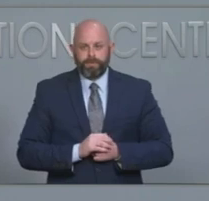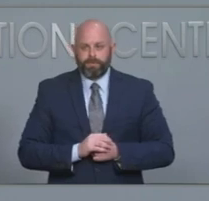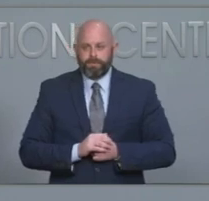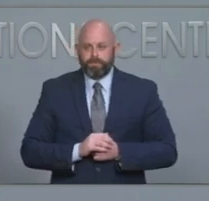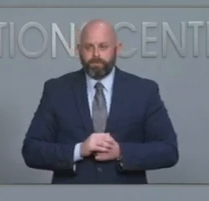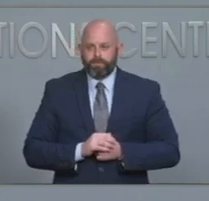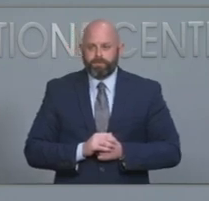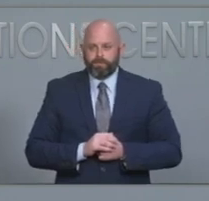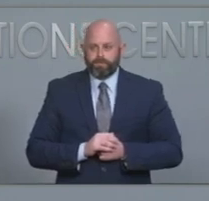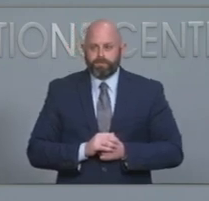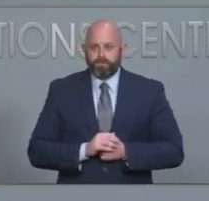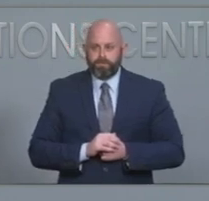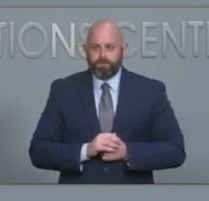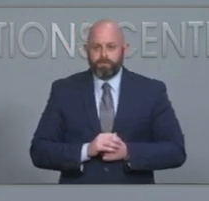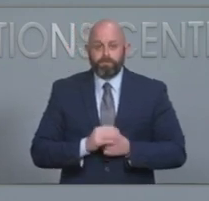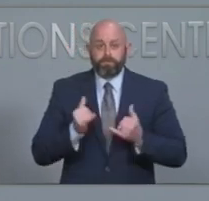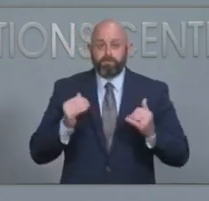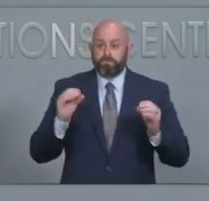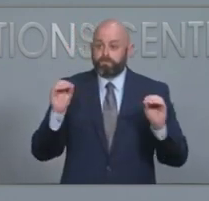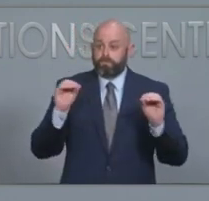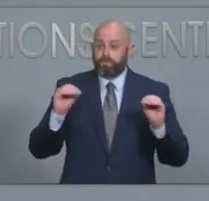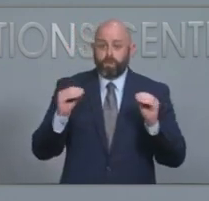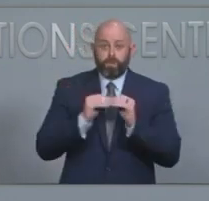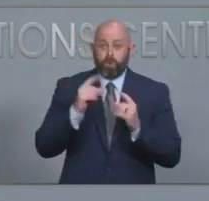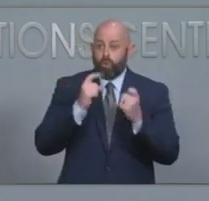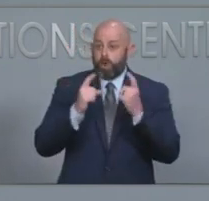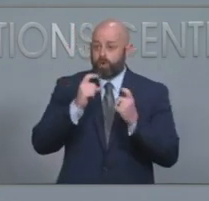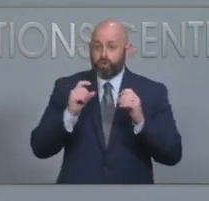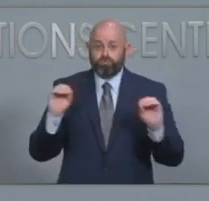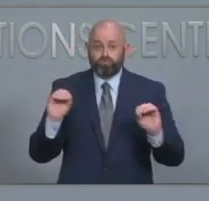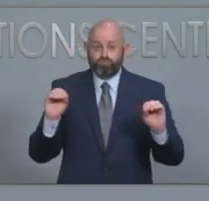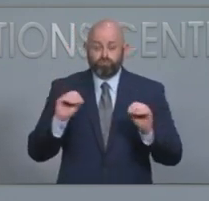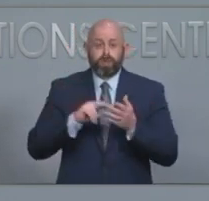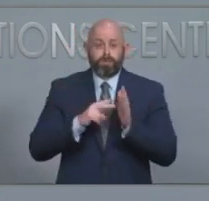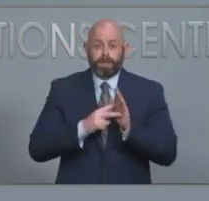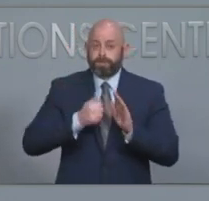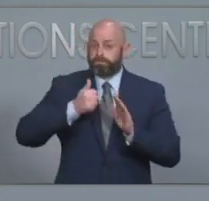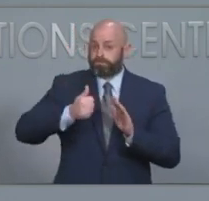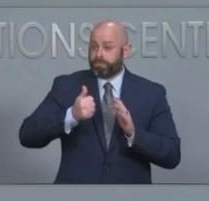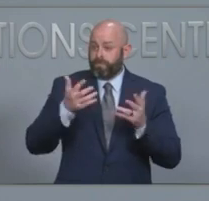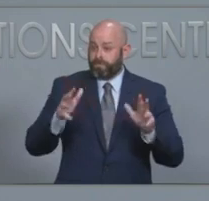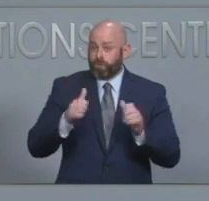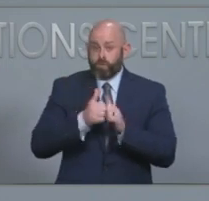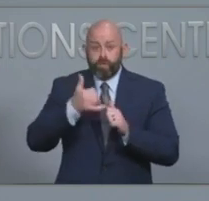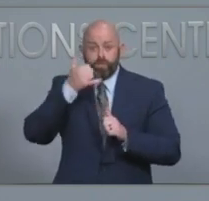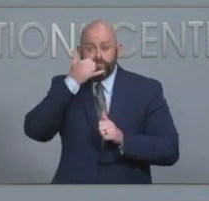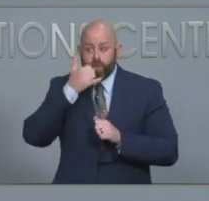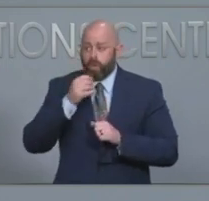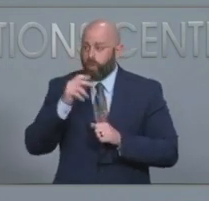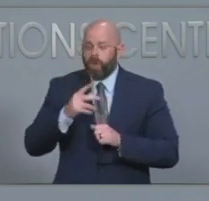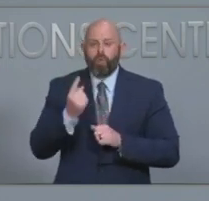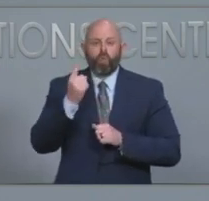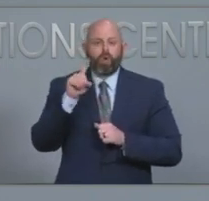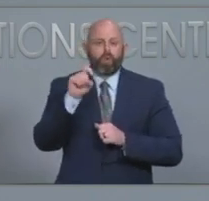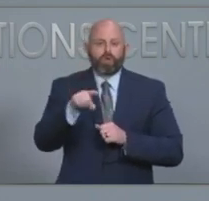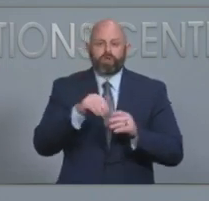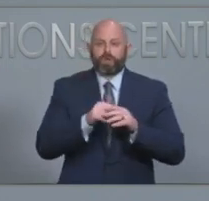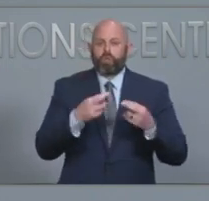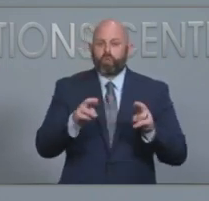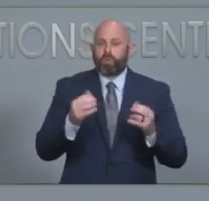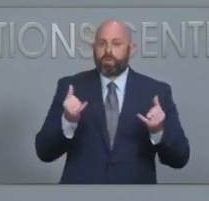I'm not seeing any other callers with their hands up, so I think we are good on this end. Another question in the room,